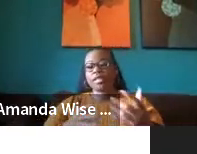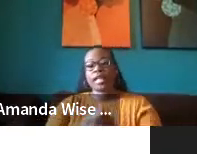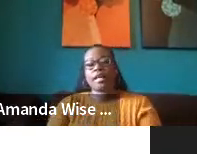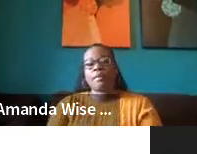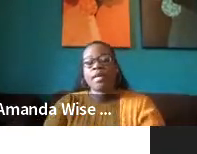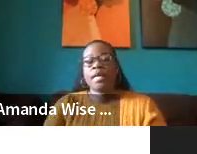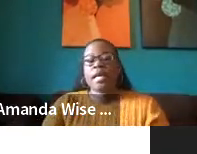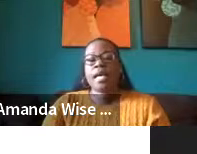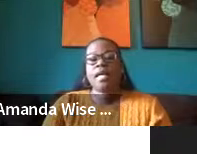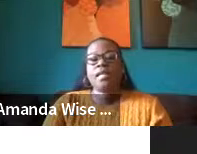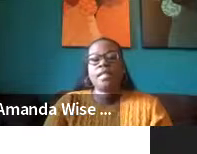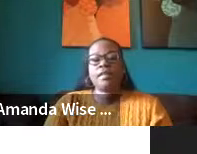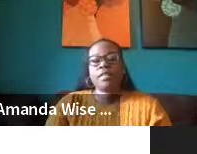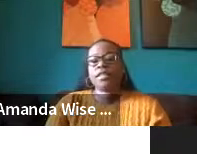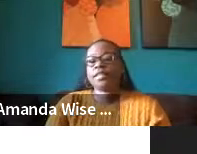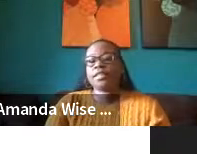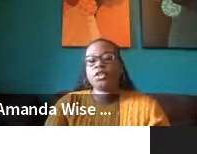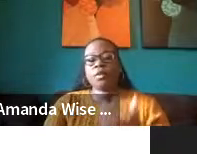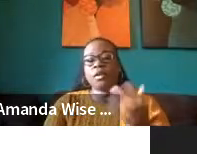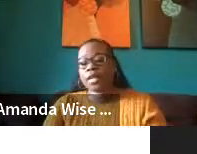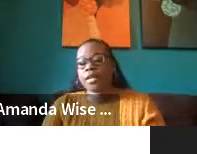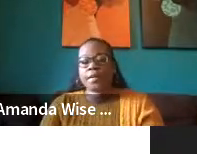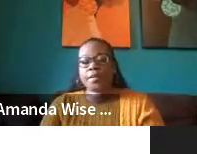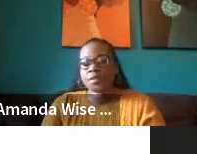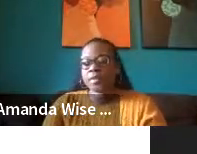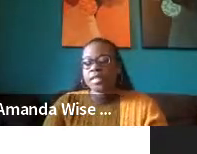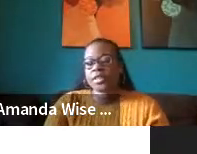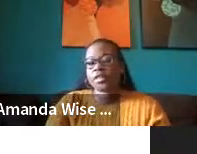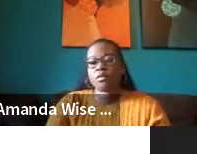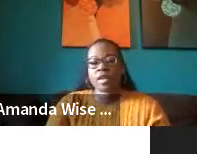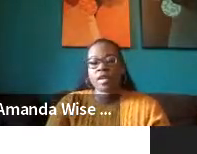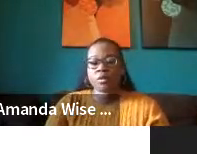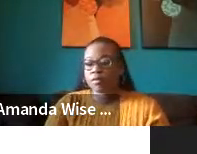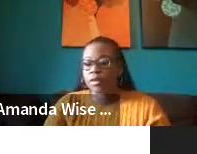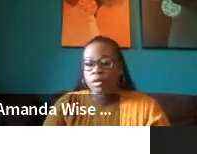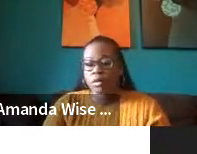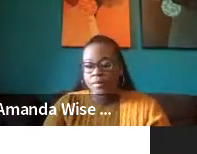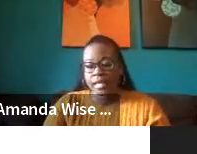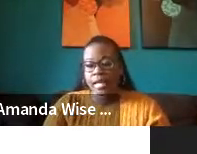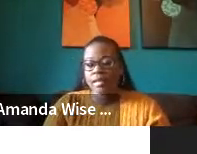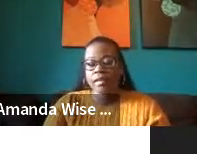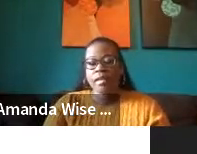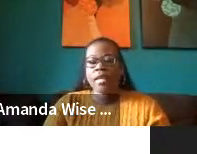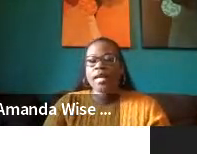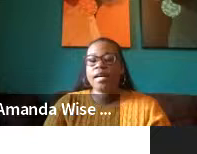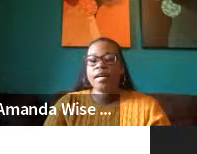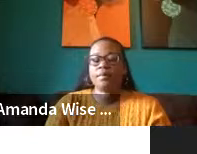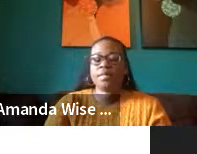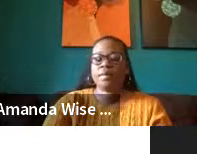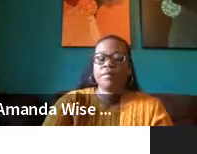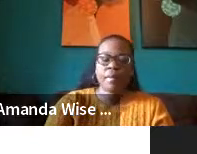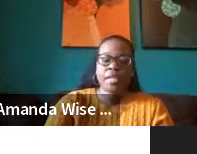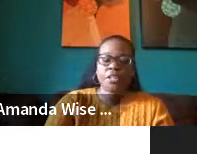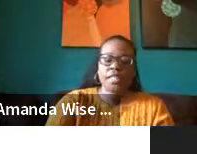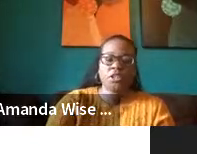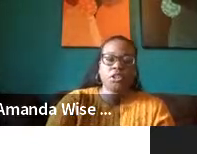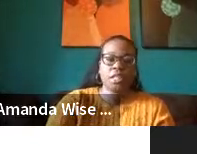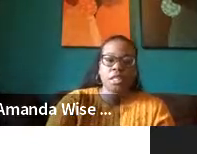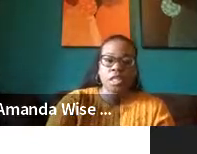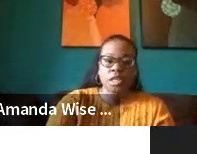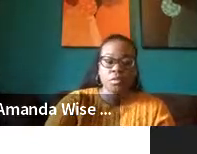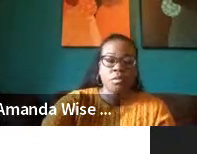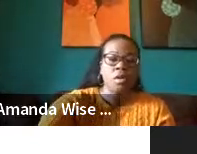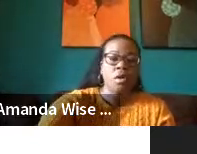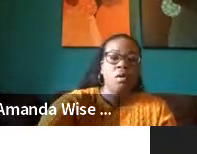really great job. I definitely suggest that you all look at hers just because she has a great portfolio website. Some information that you